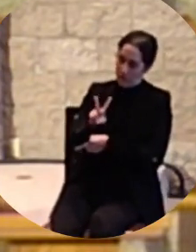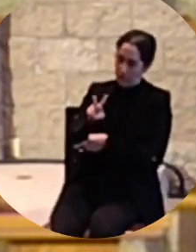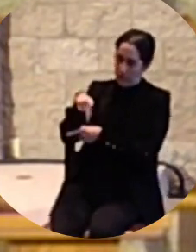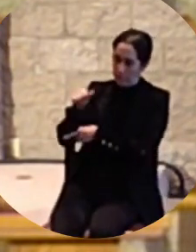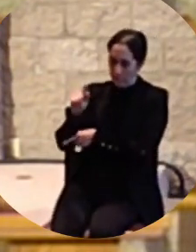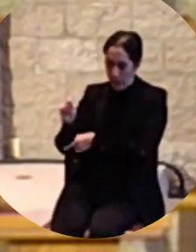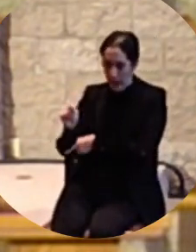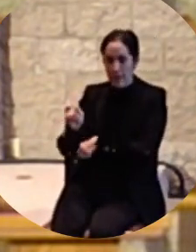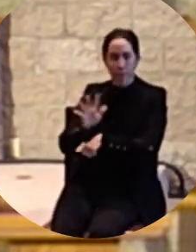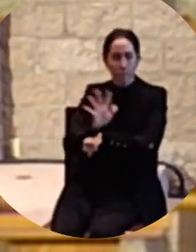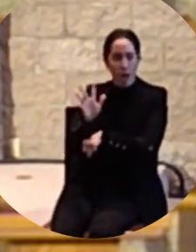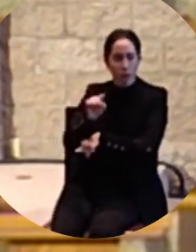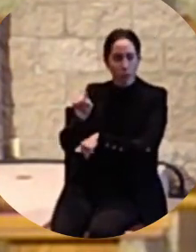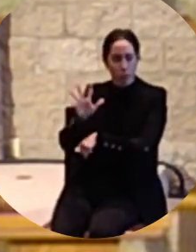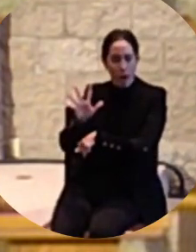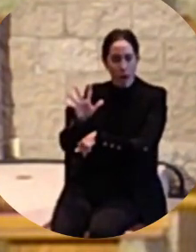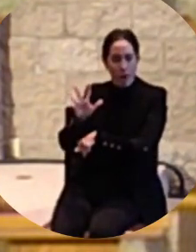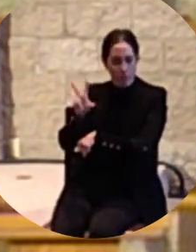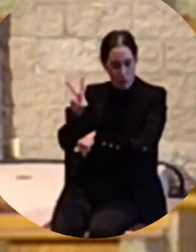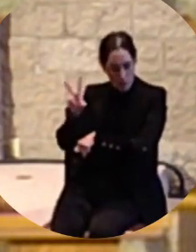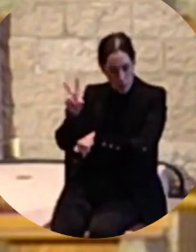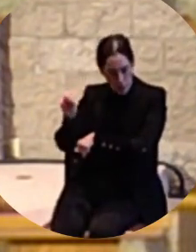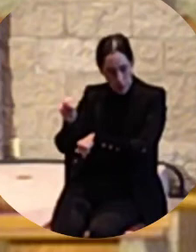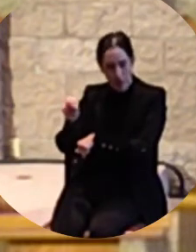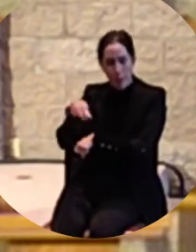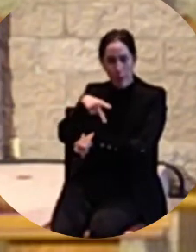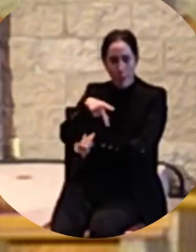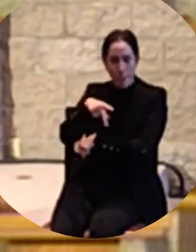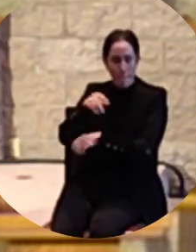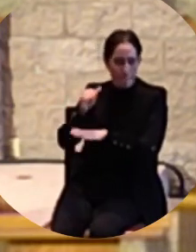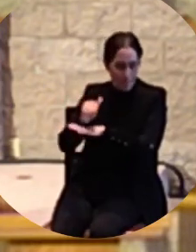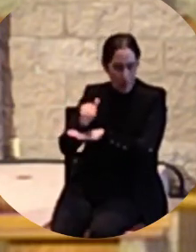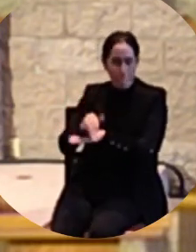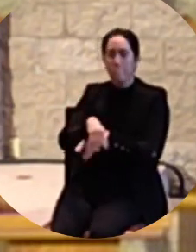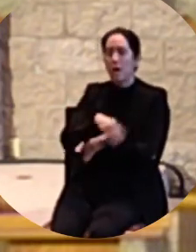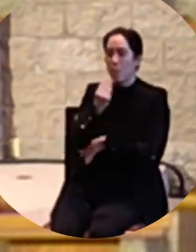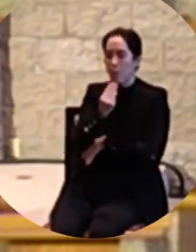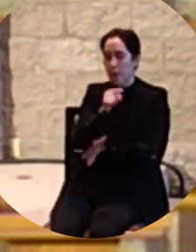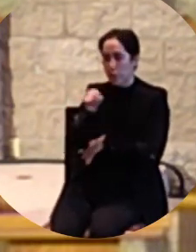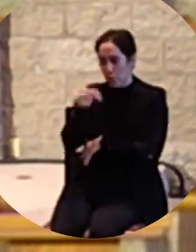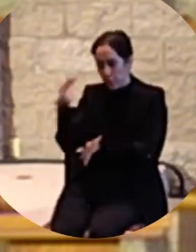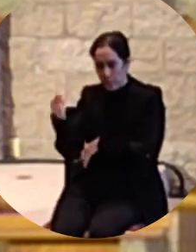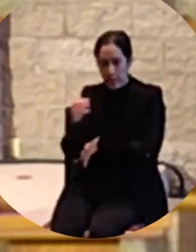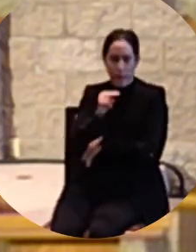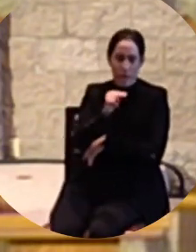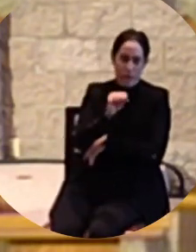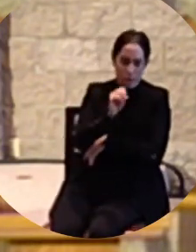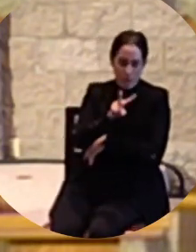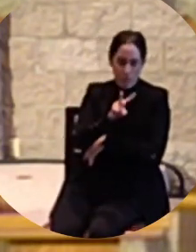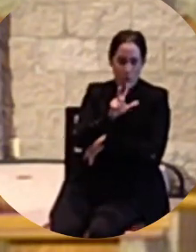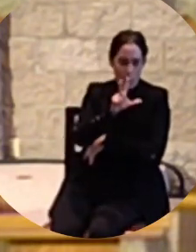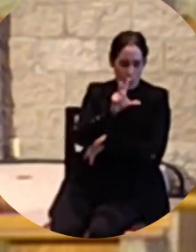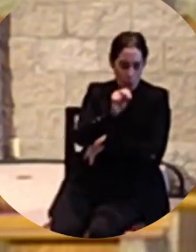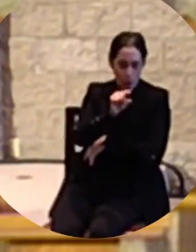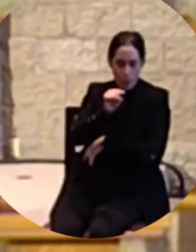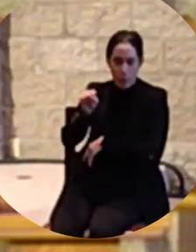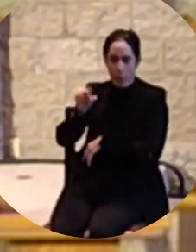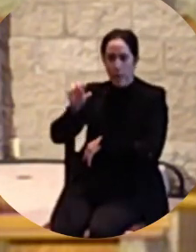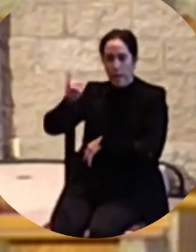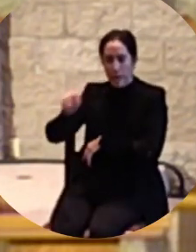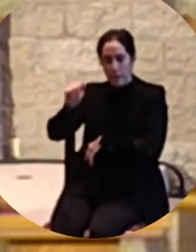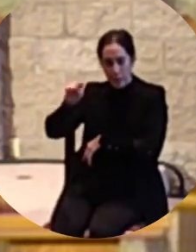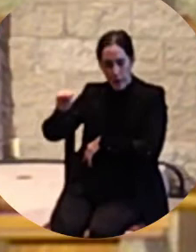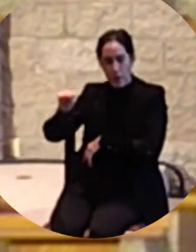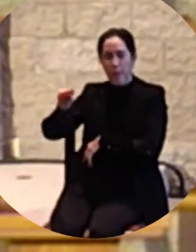p.m. Monday through Thursday from November 30th to January 6th.